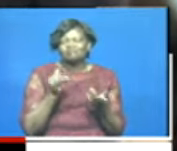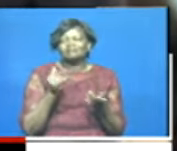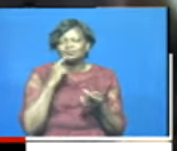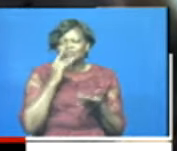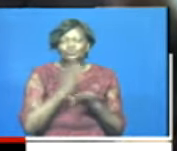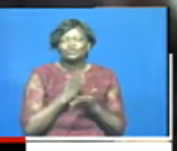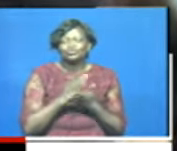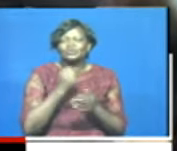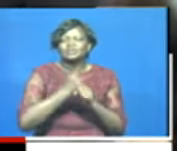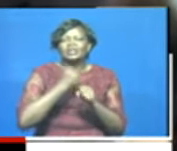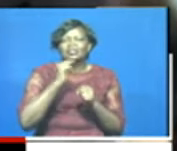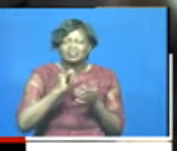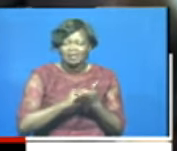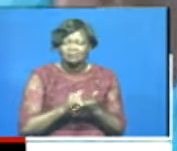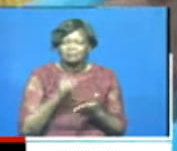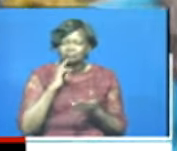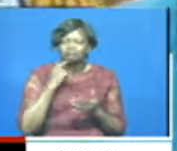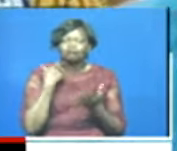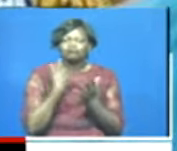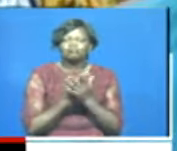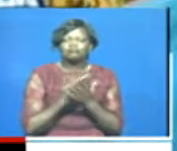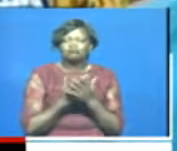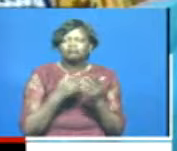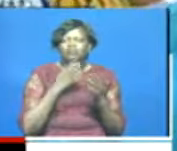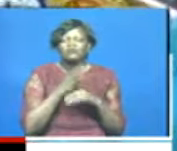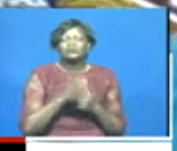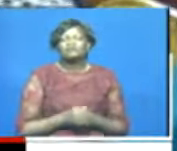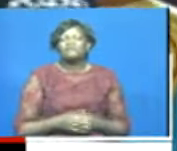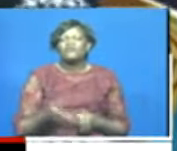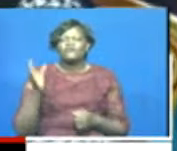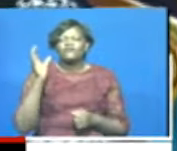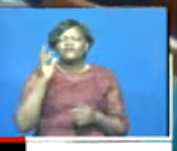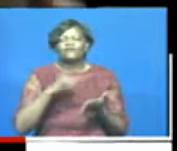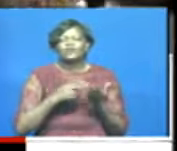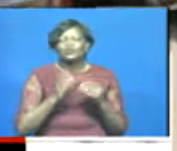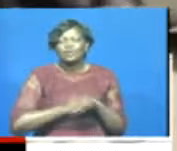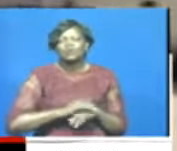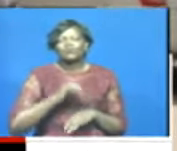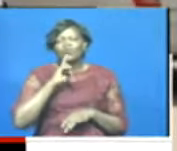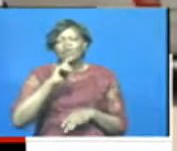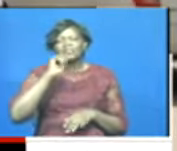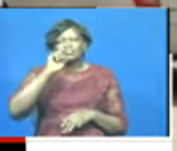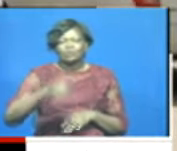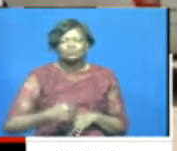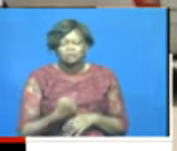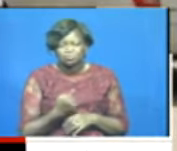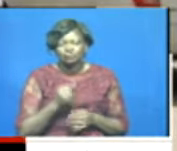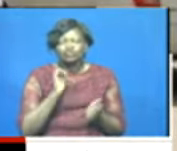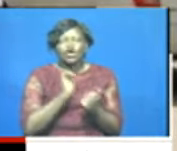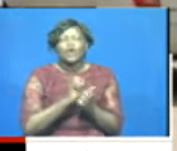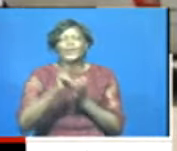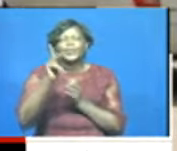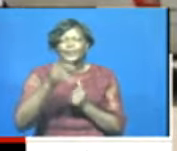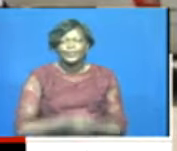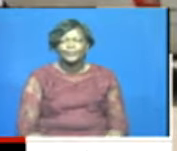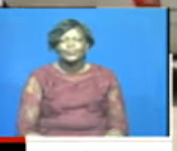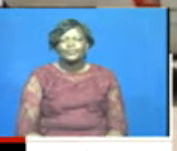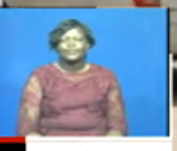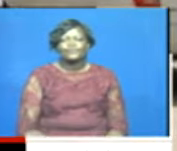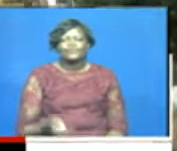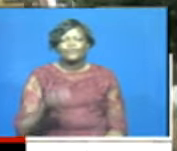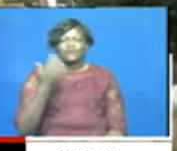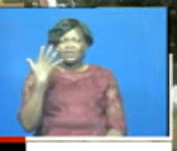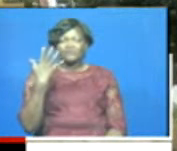Alai has been in custody after failing to raise the requisite bond of 100,000 shillings in the offenses. Elsewhere, five former Homa Bay County